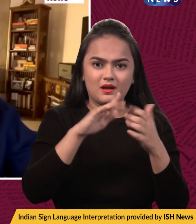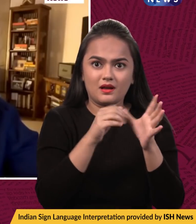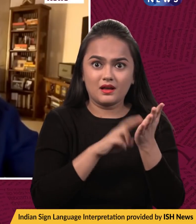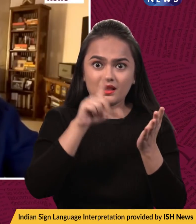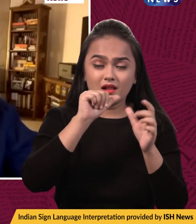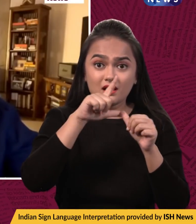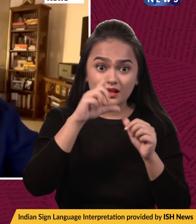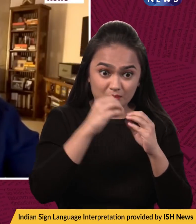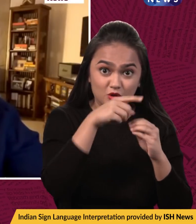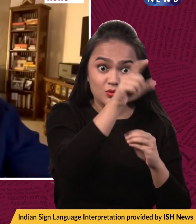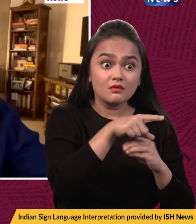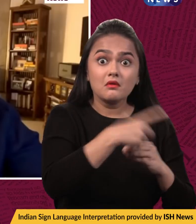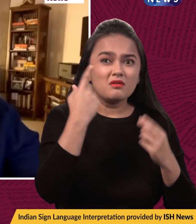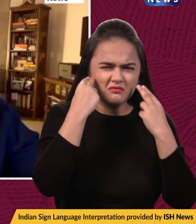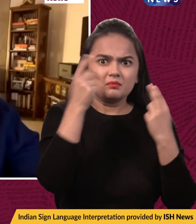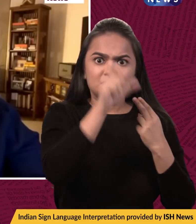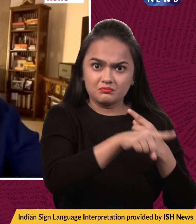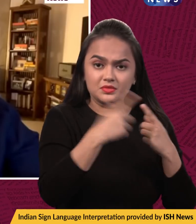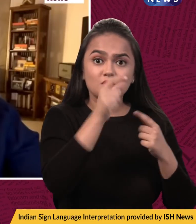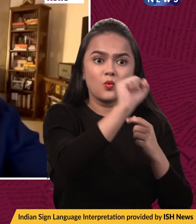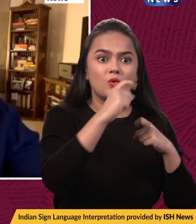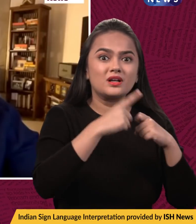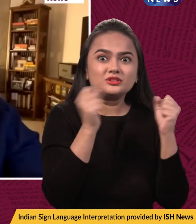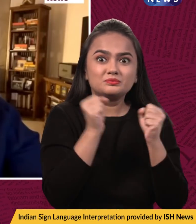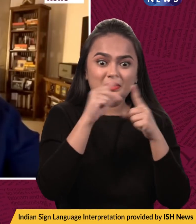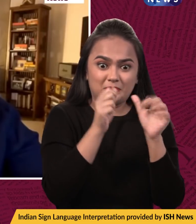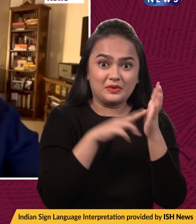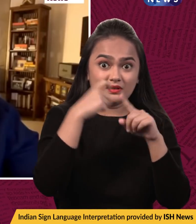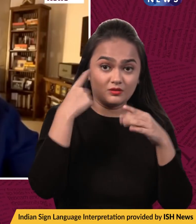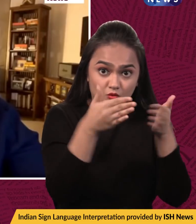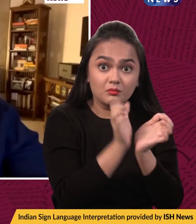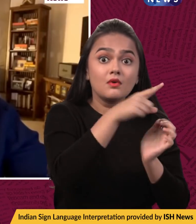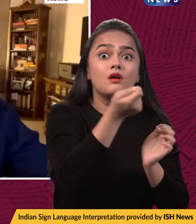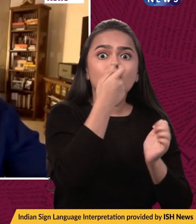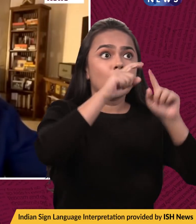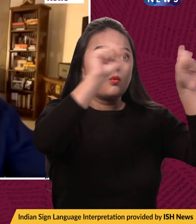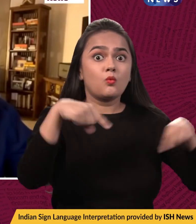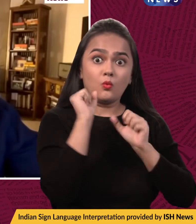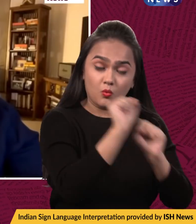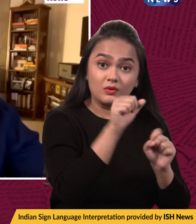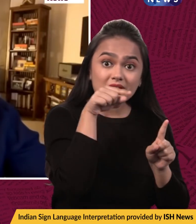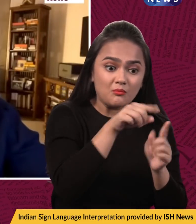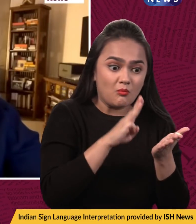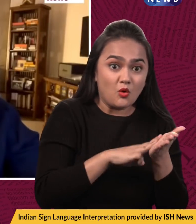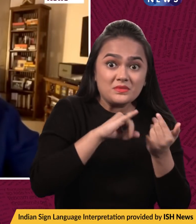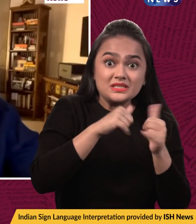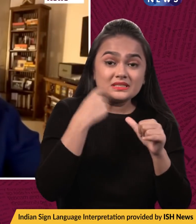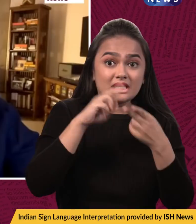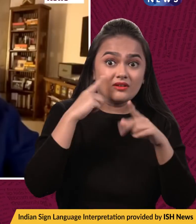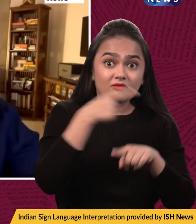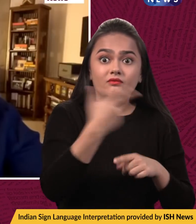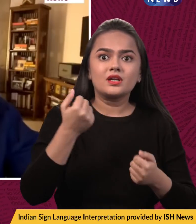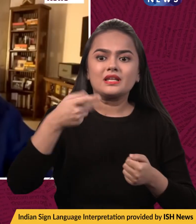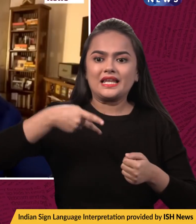Bindru, a prominent member of the Kashmiri Pandit community and the owner of a pharmacy in Srinagar; Muhammad Saifi Lone, a